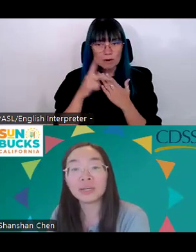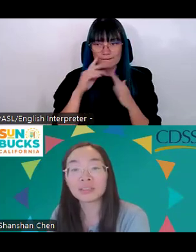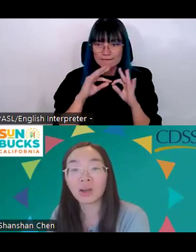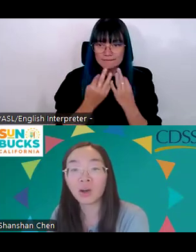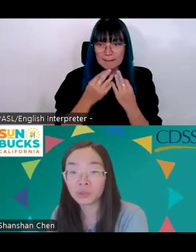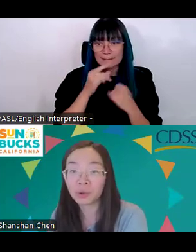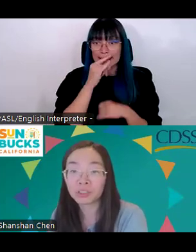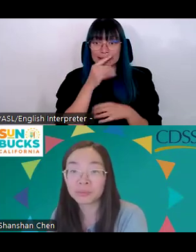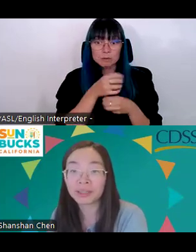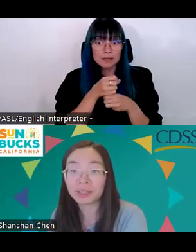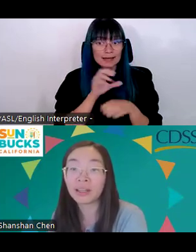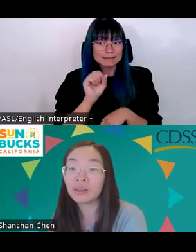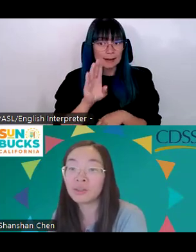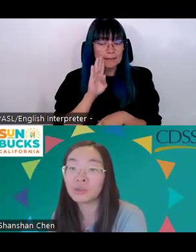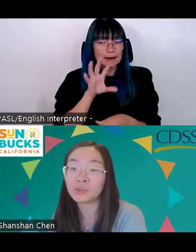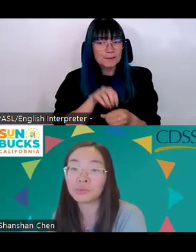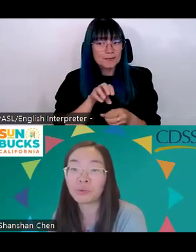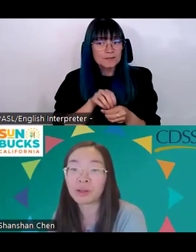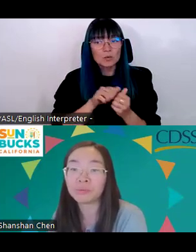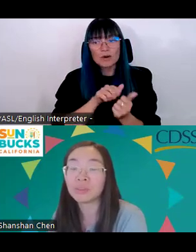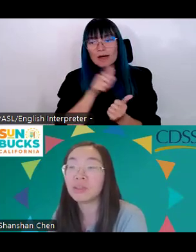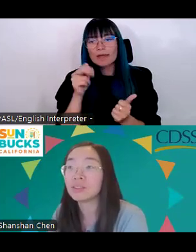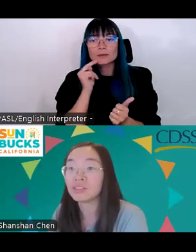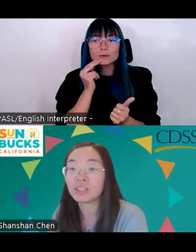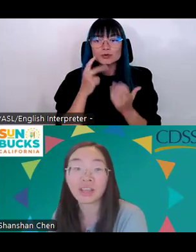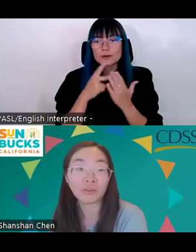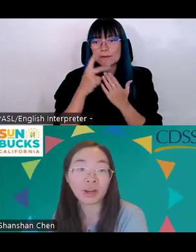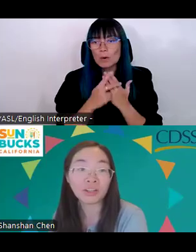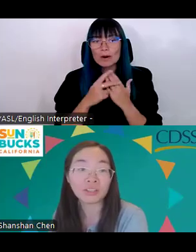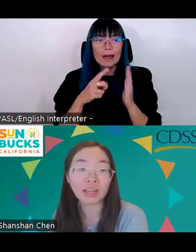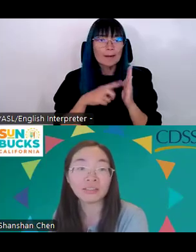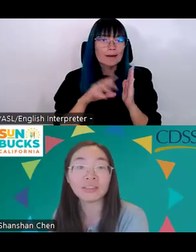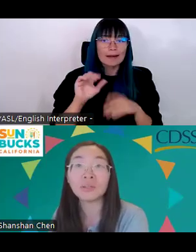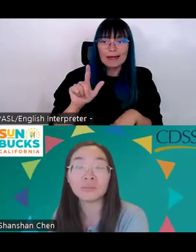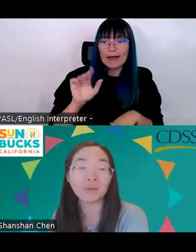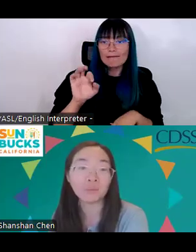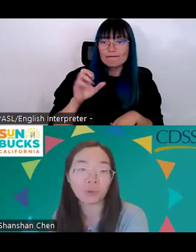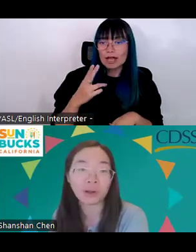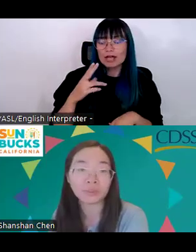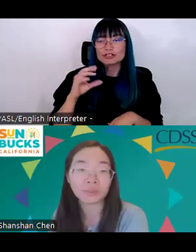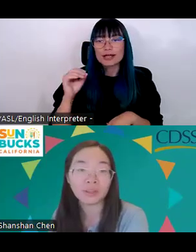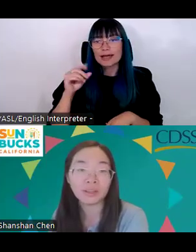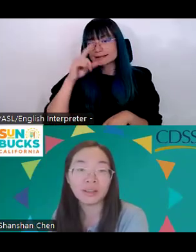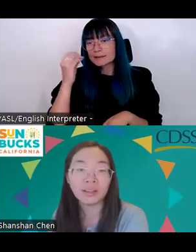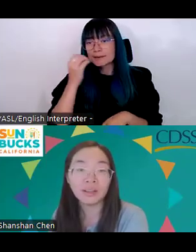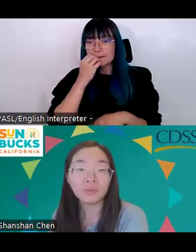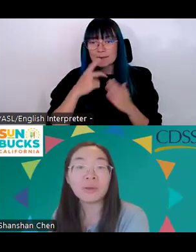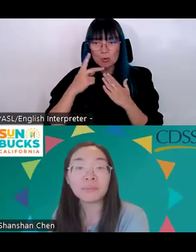get Sandbox can also participate in other nutrition programs such as CalFresh and summer meal